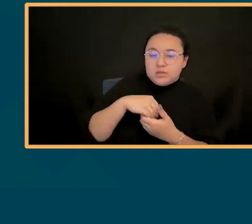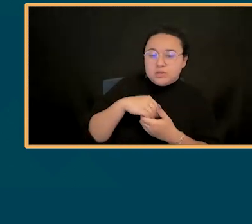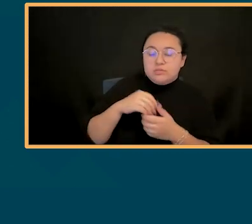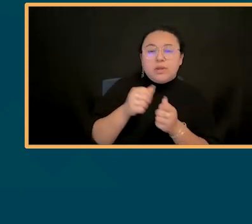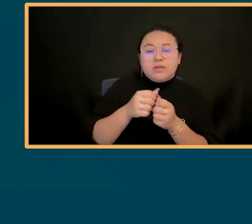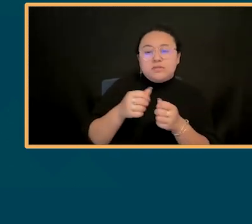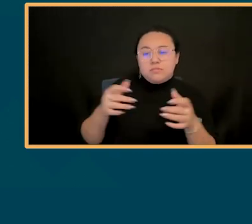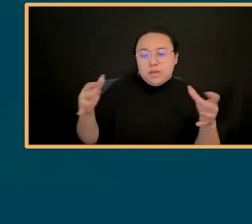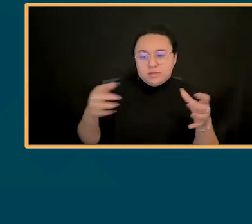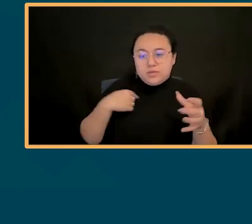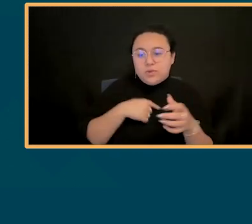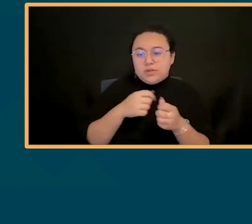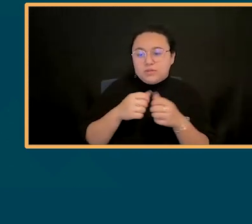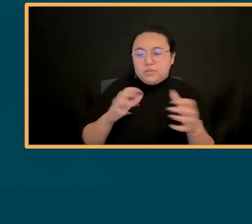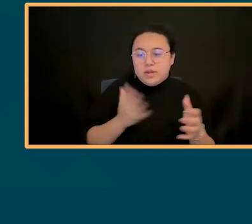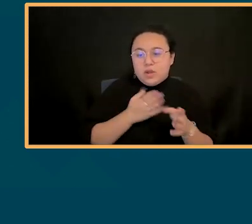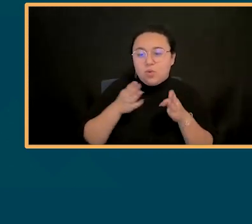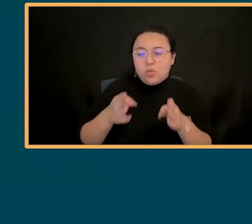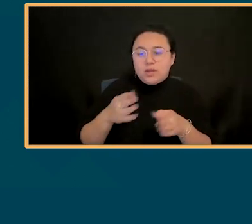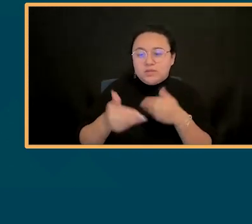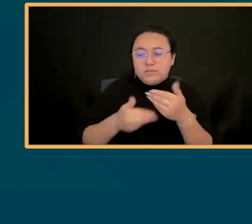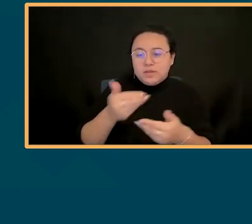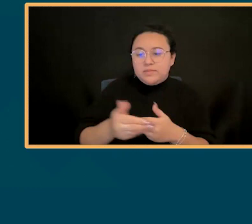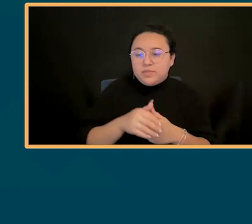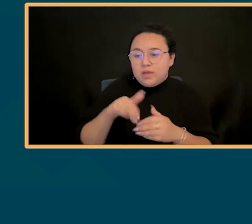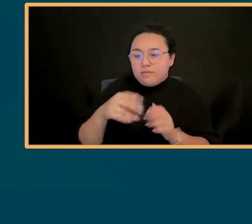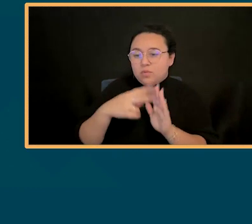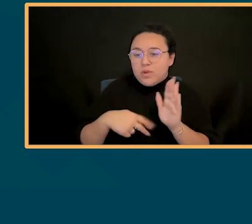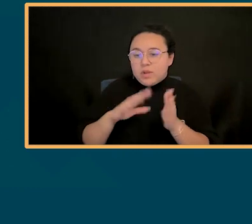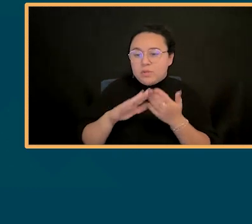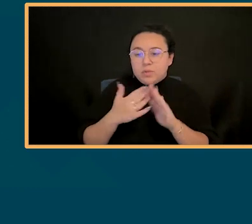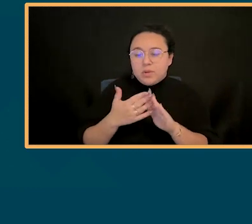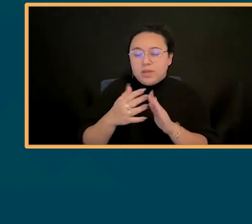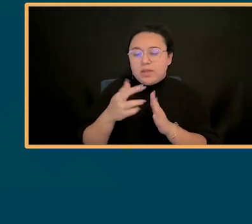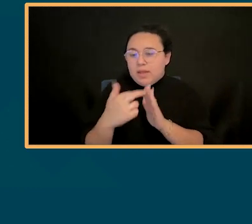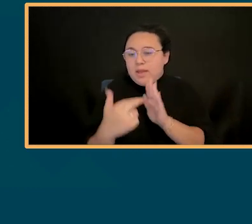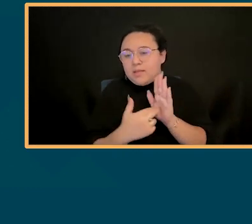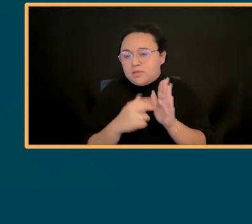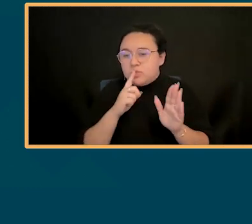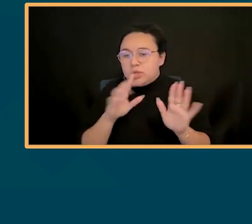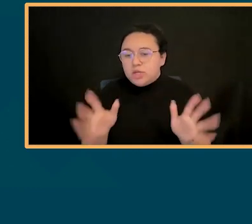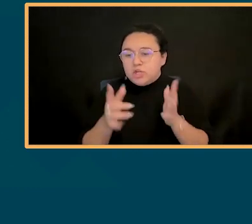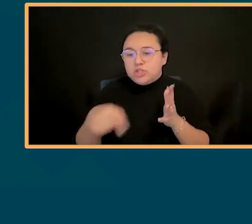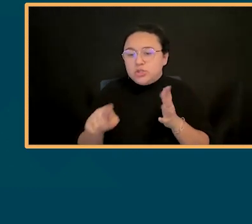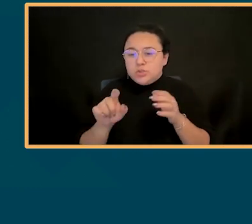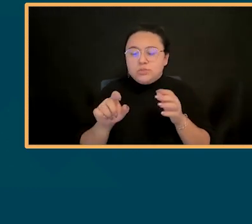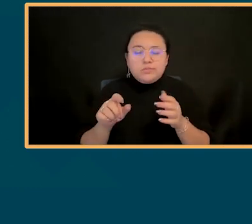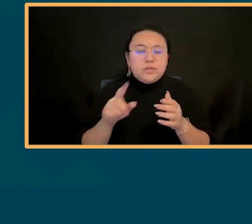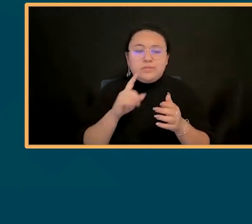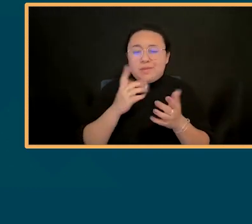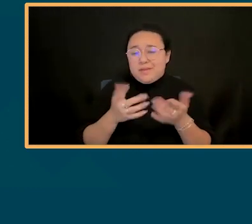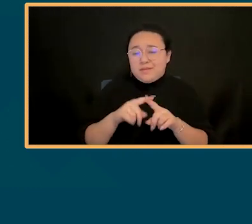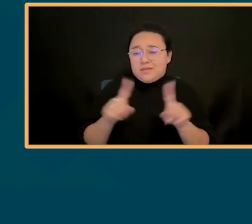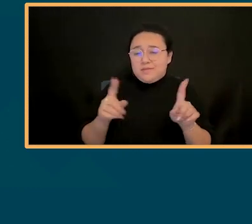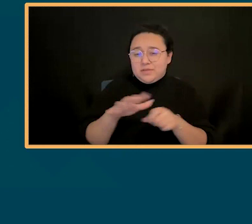expansive. We are expanding our ways of being. If you haven't read our community guidelines, I really encourage you to. This can be a very different